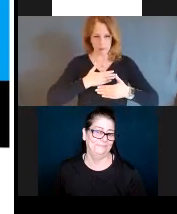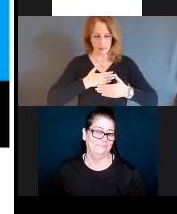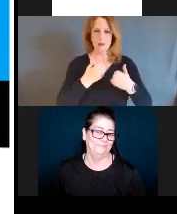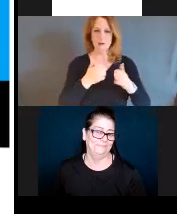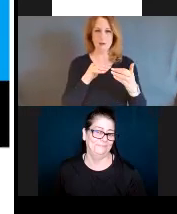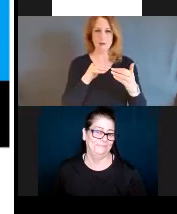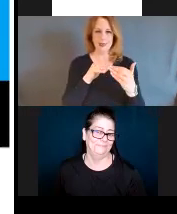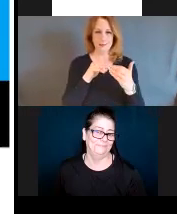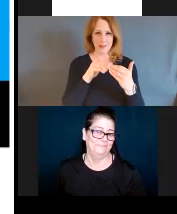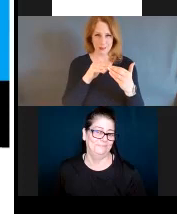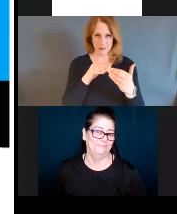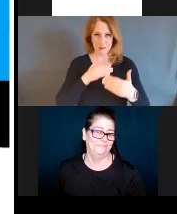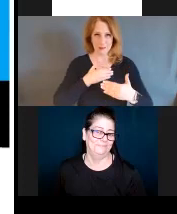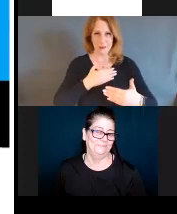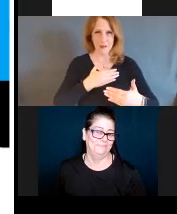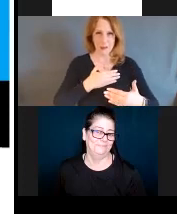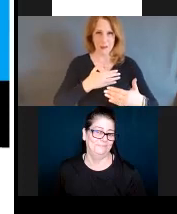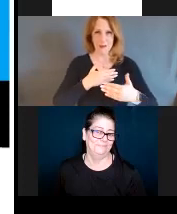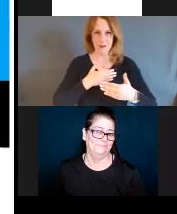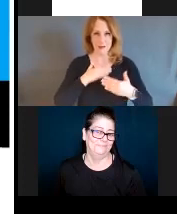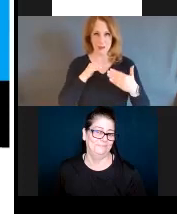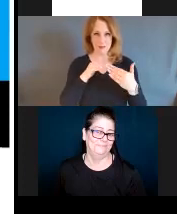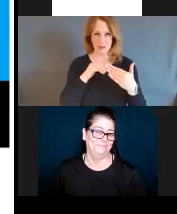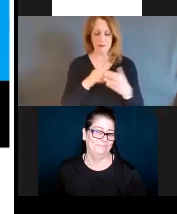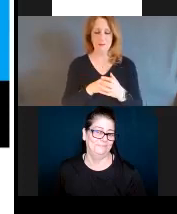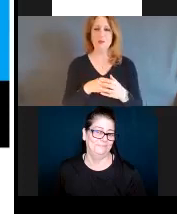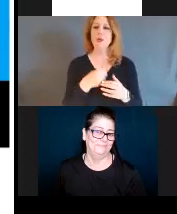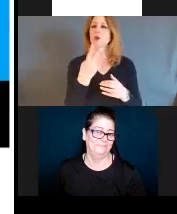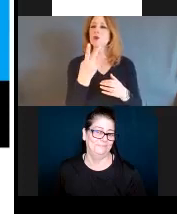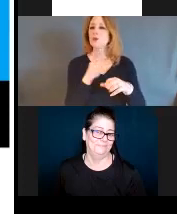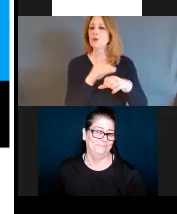I have 2 pro tips here.